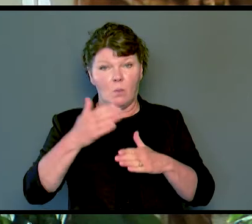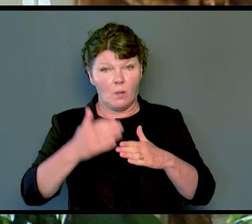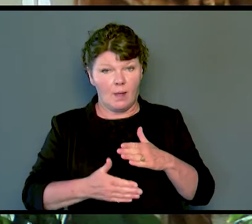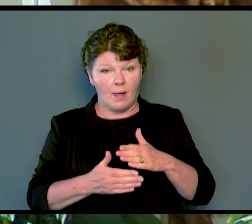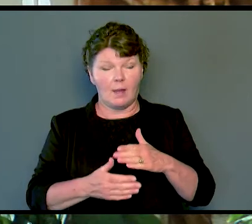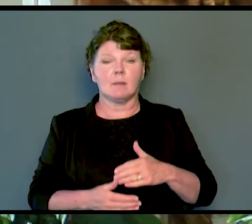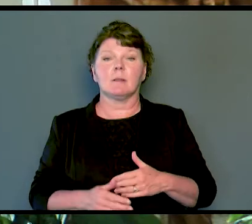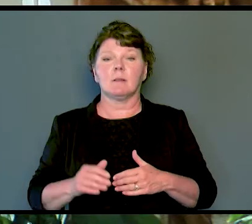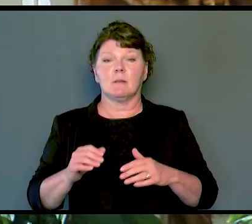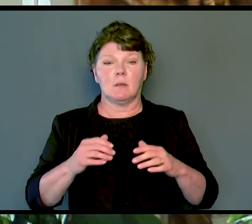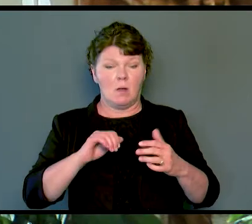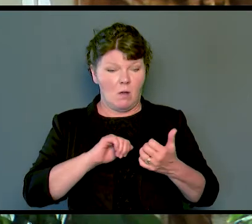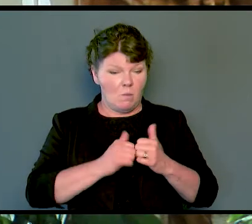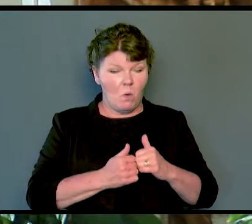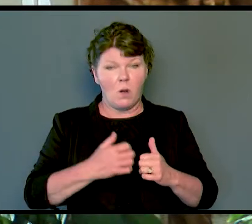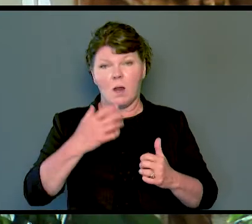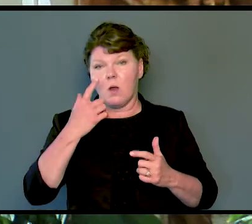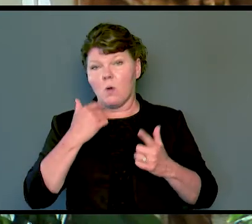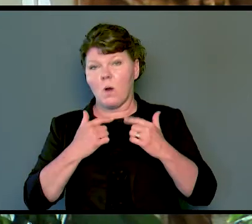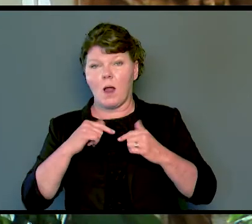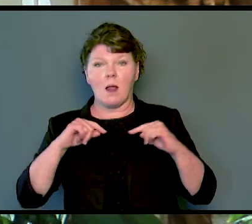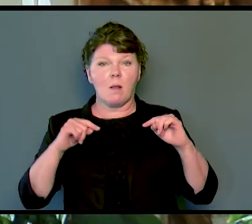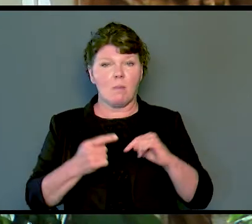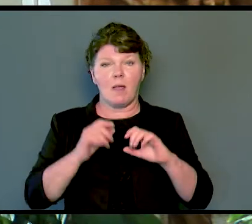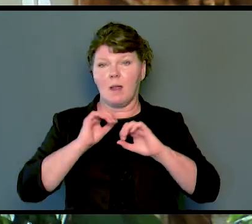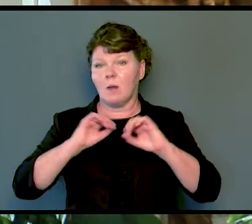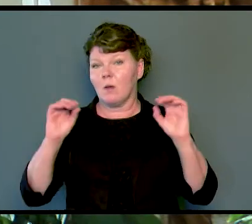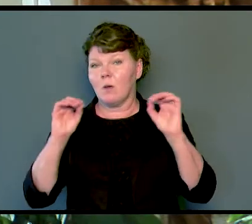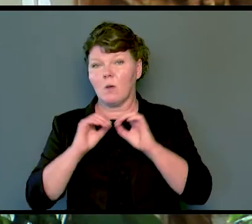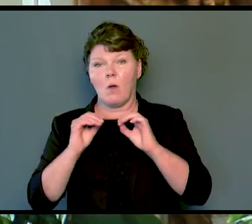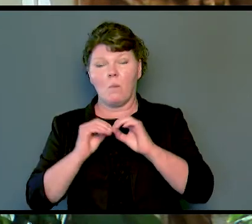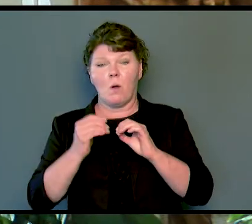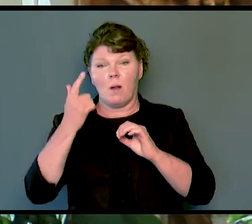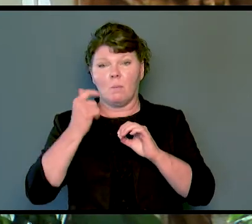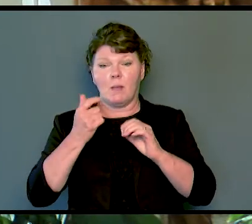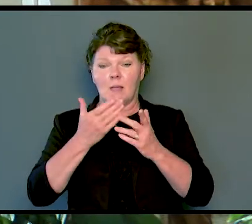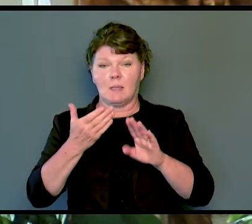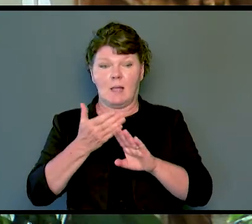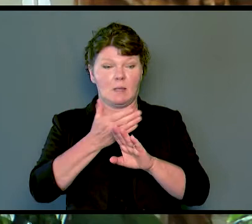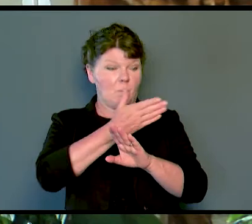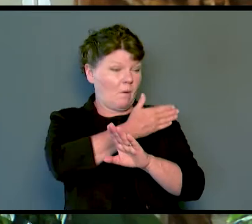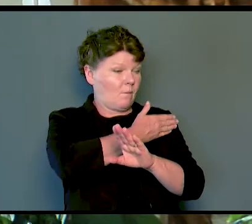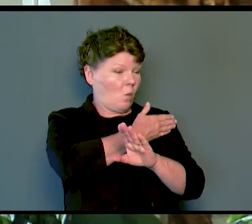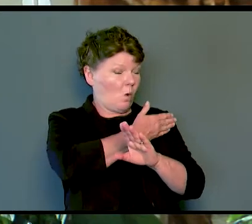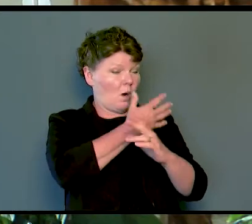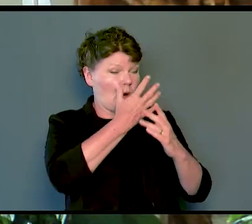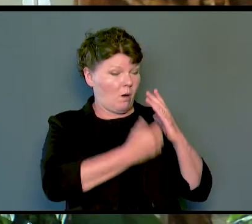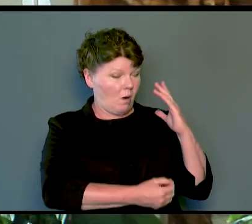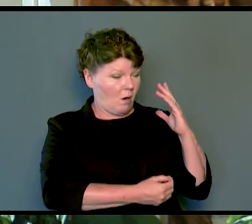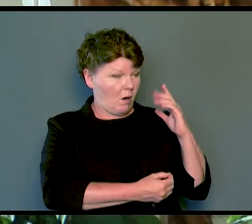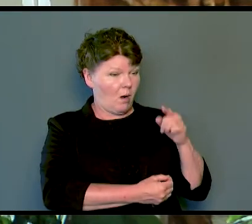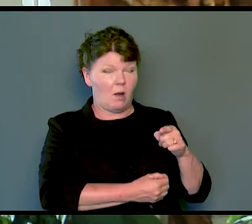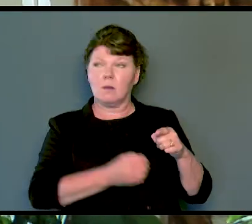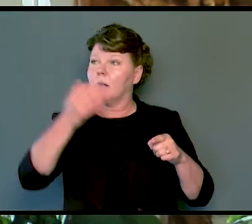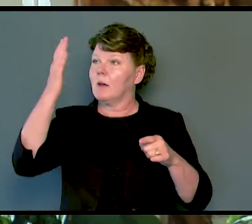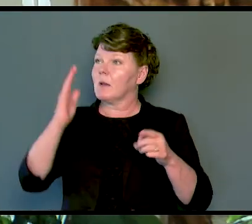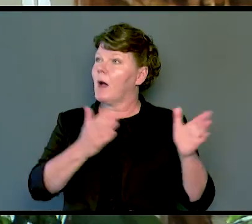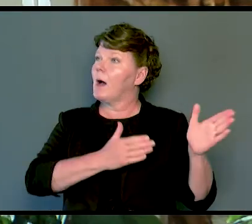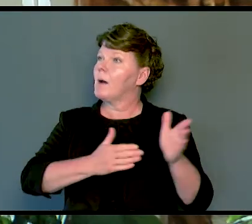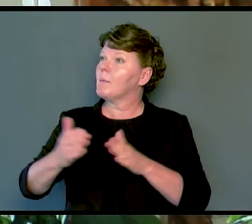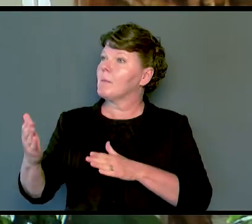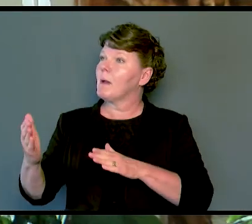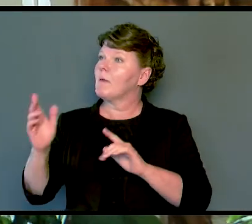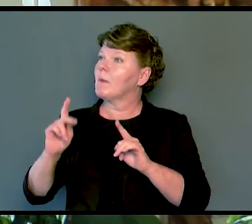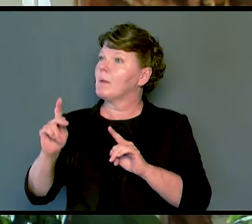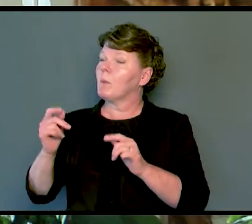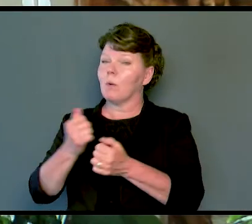more. Neither shall there be mourning, nor crying, nor pain anymore, for the former things have passed away.'" What God has